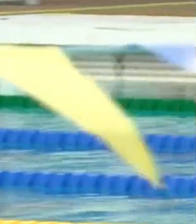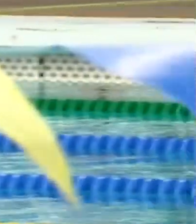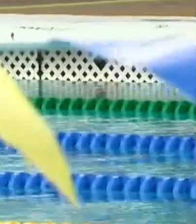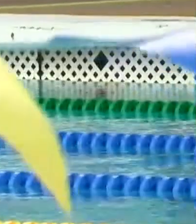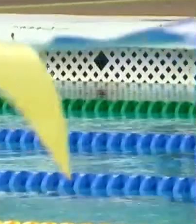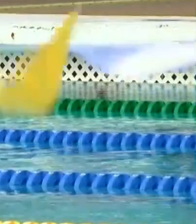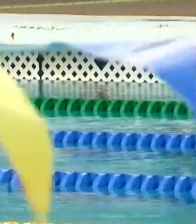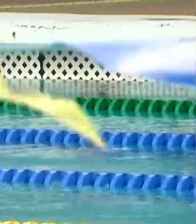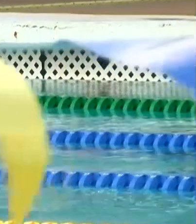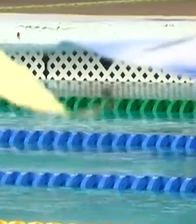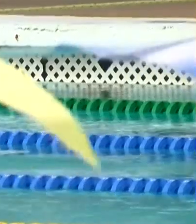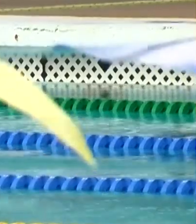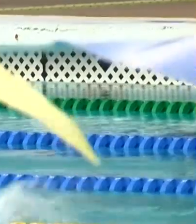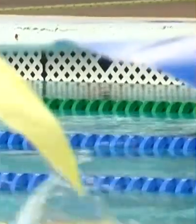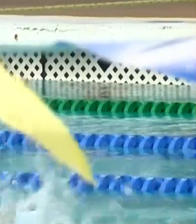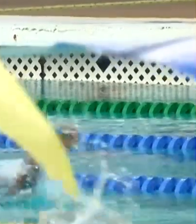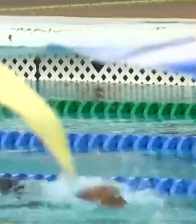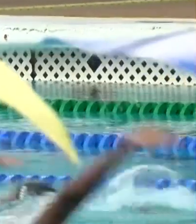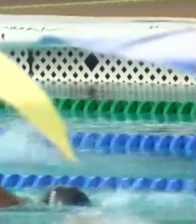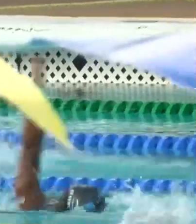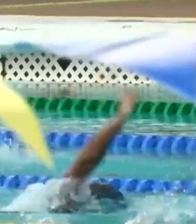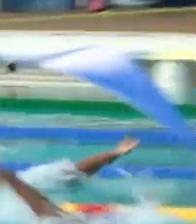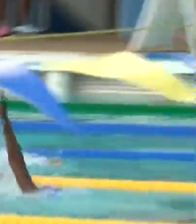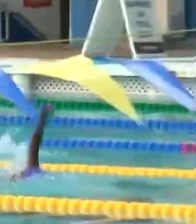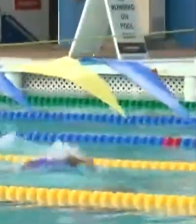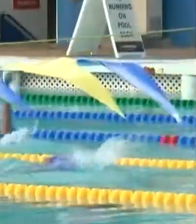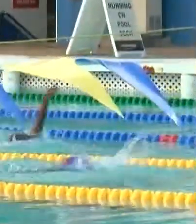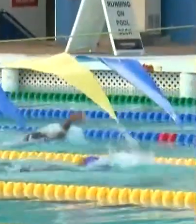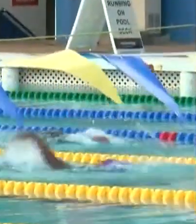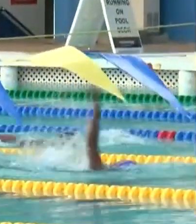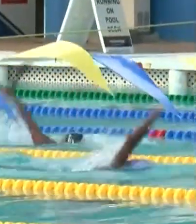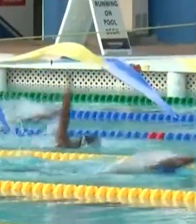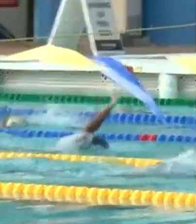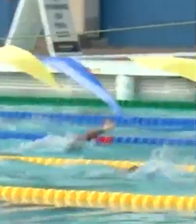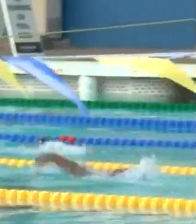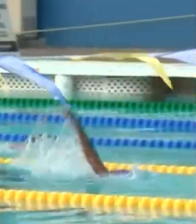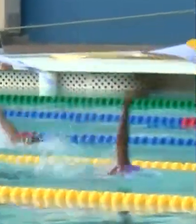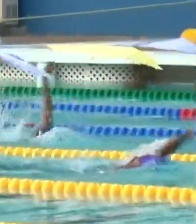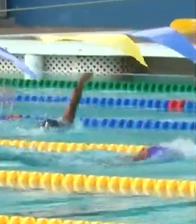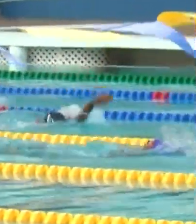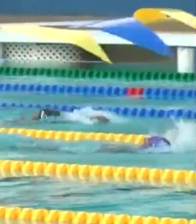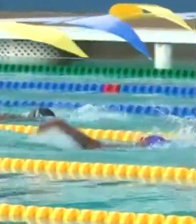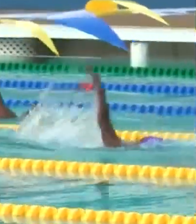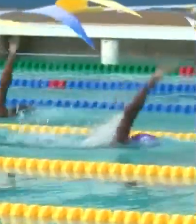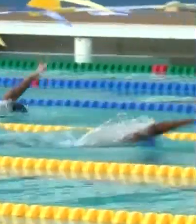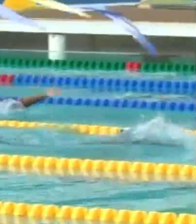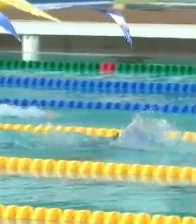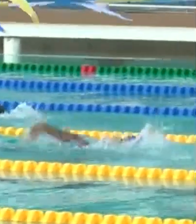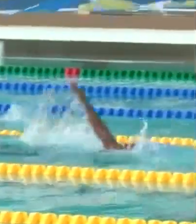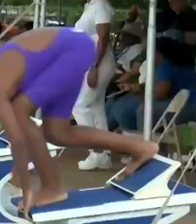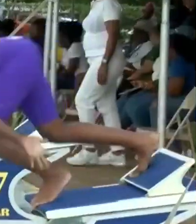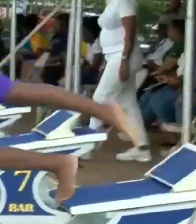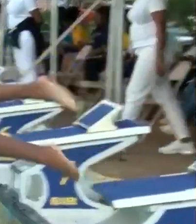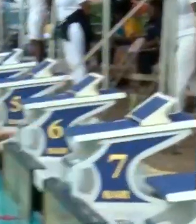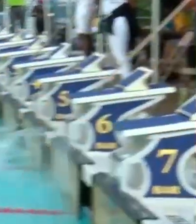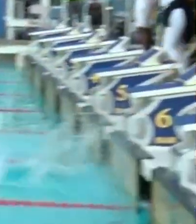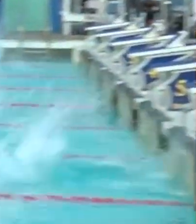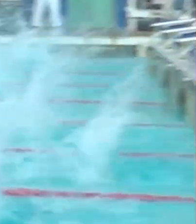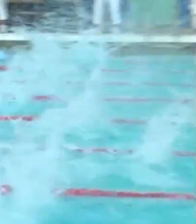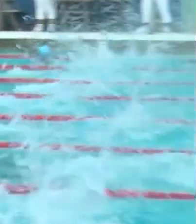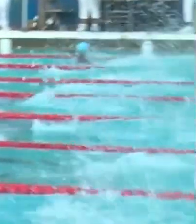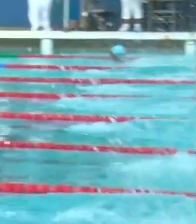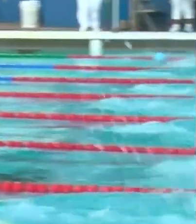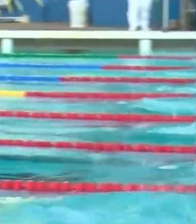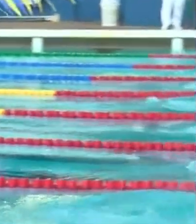the 10-minute 10.48 second required standard. Stout also had a qualifying time when she won the 50-meter freestyle in a time